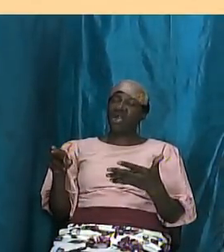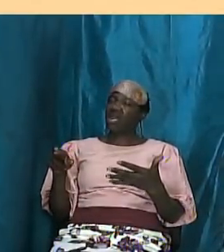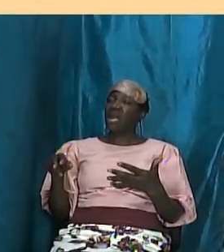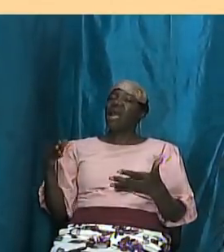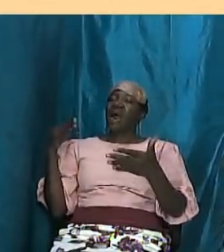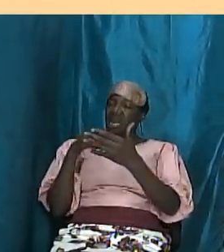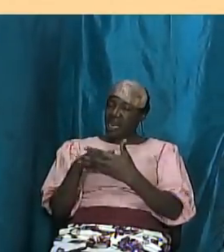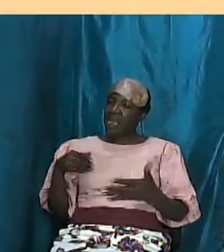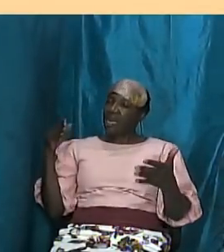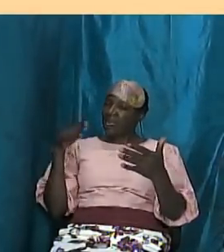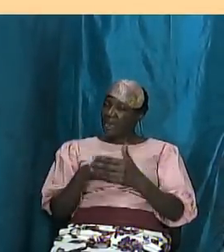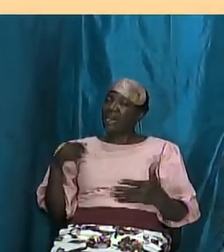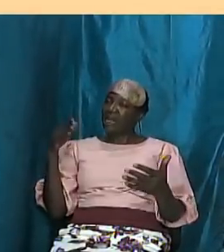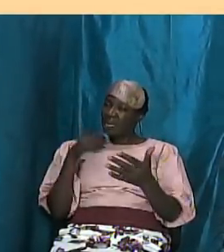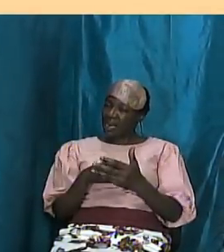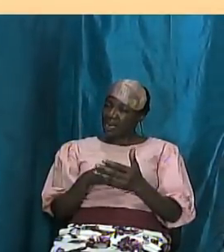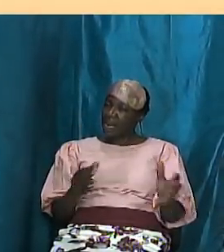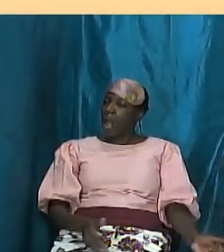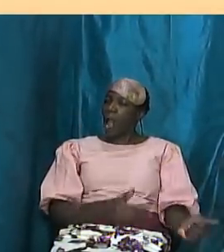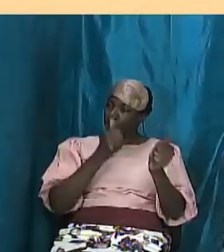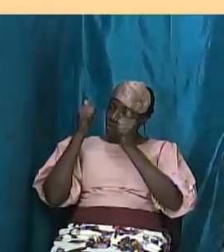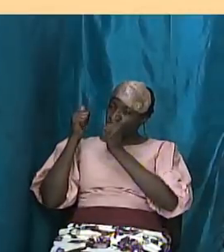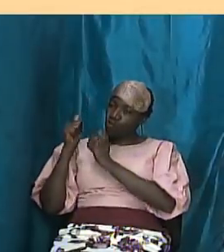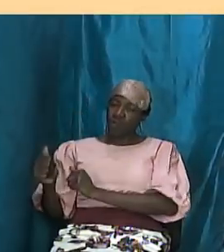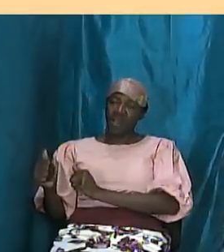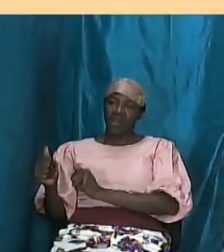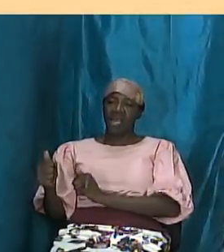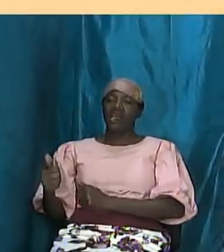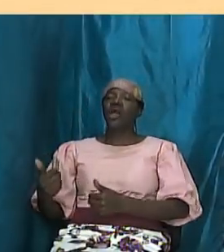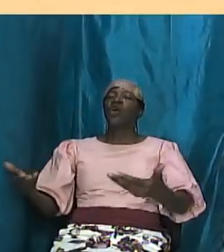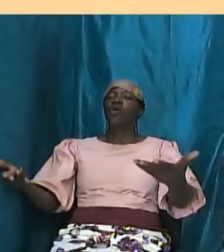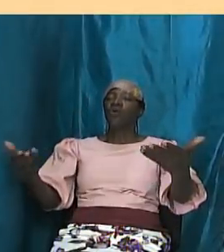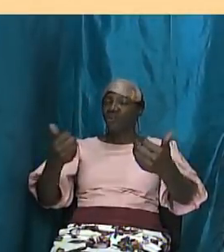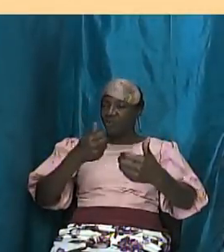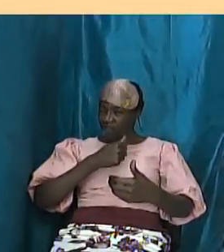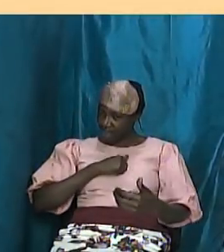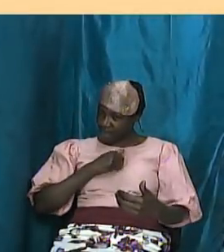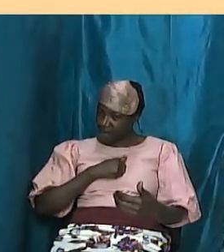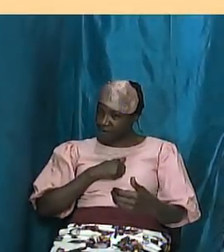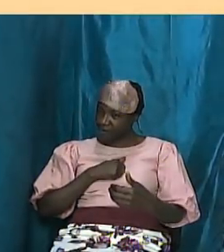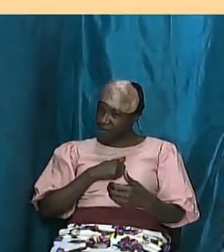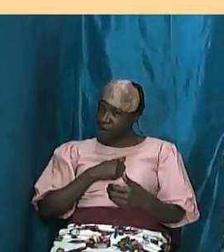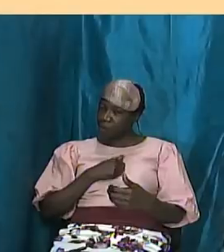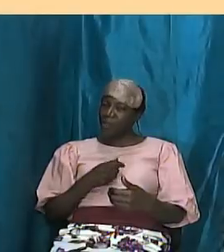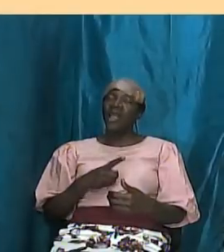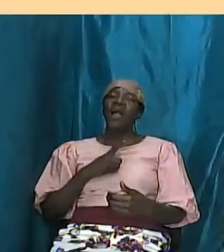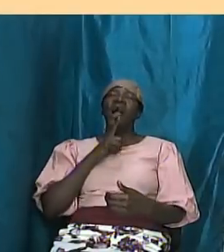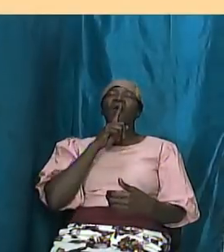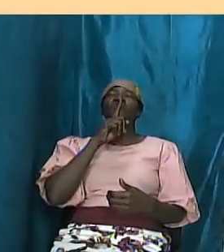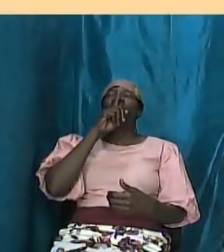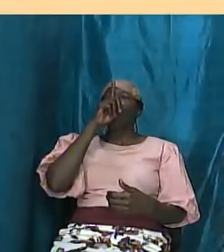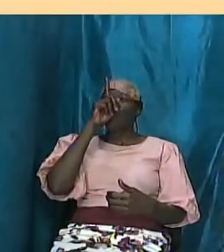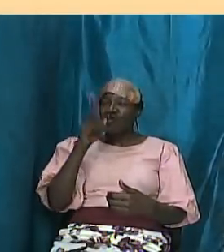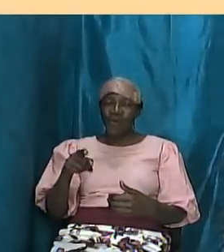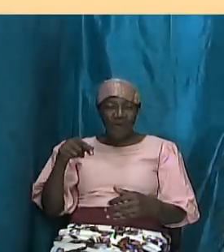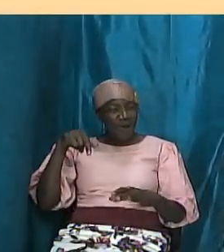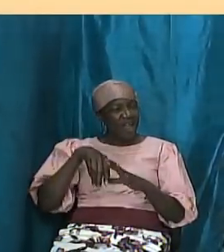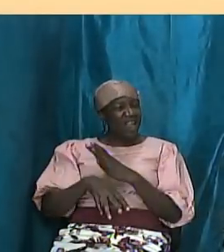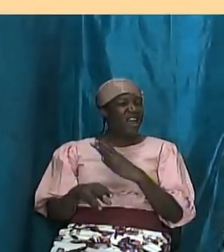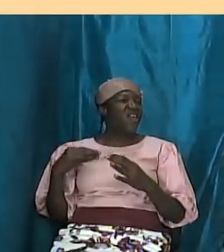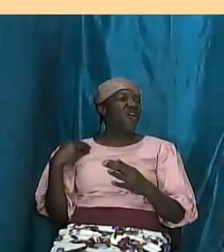have had before and strengthen ourselves and confirm and reaffirm in our